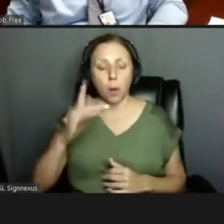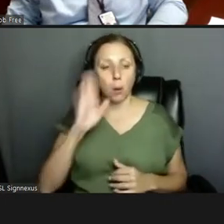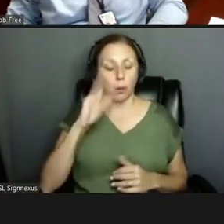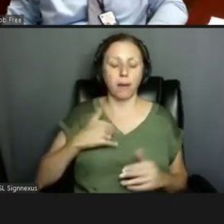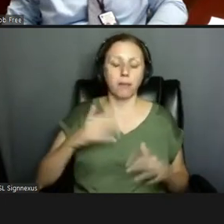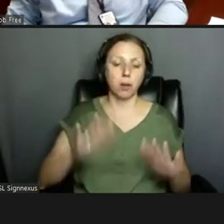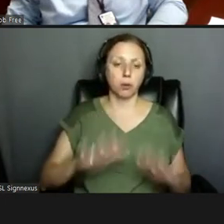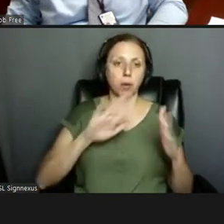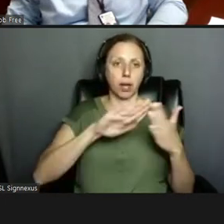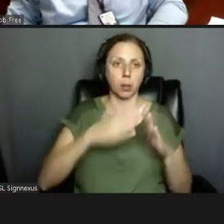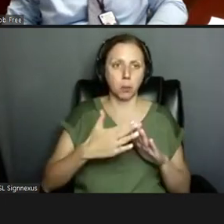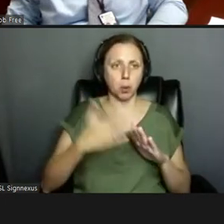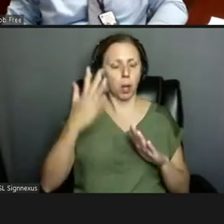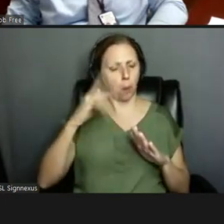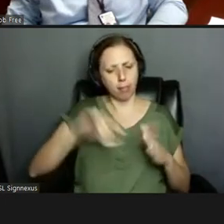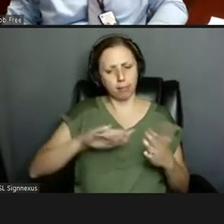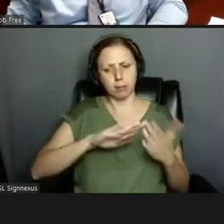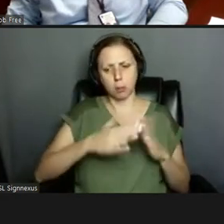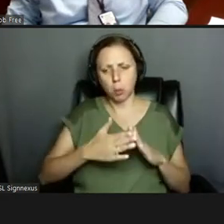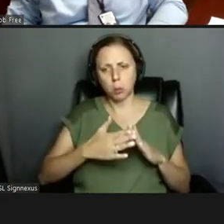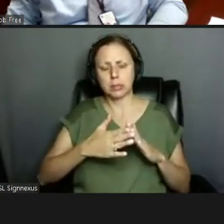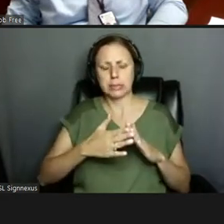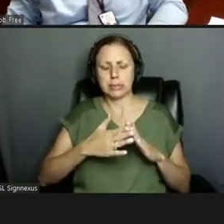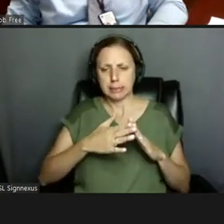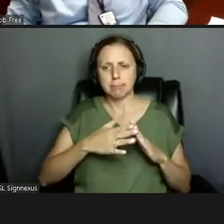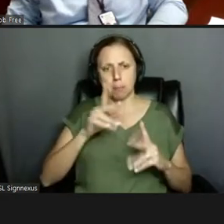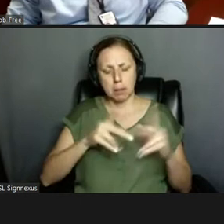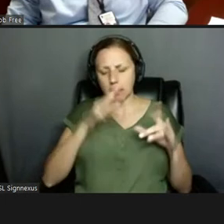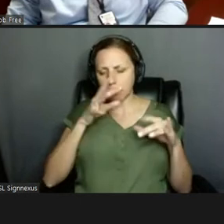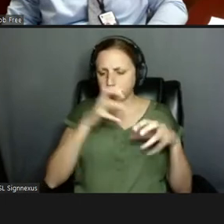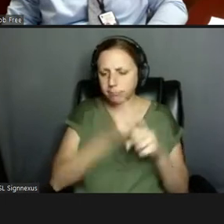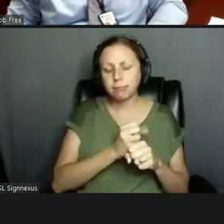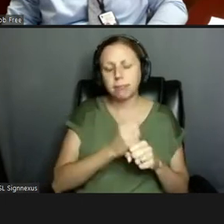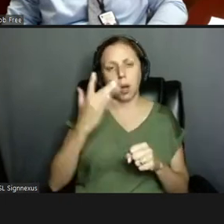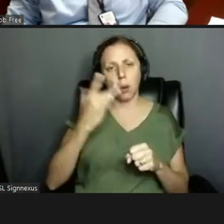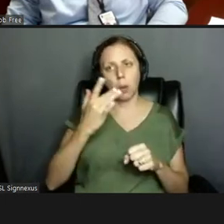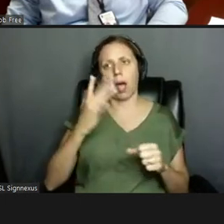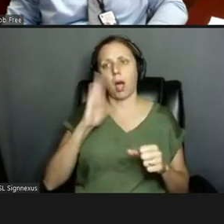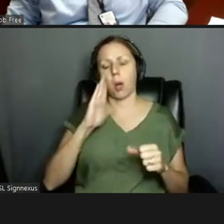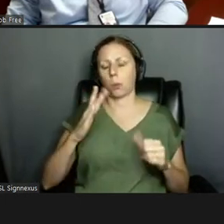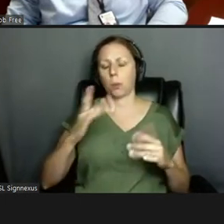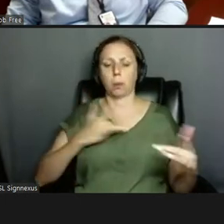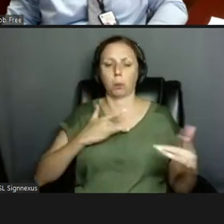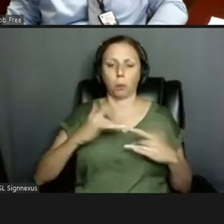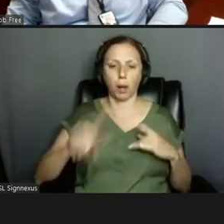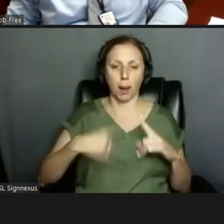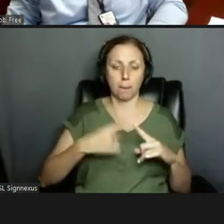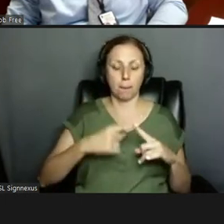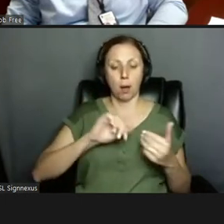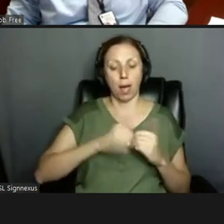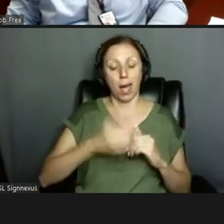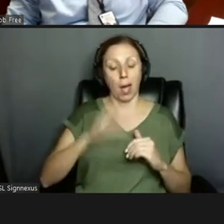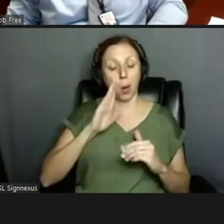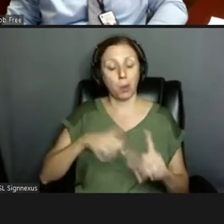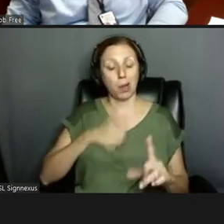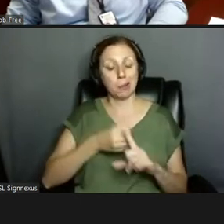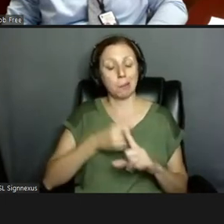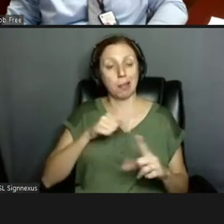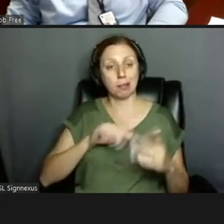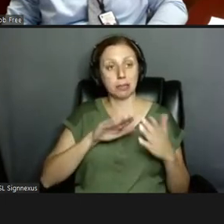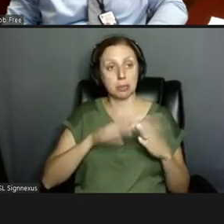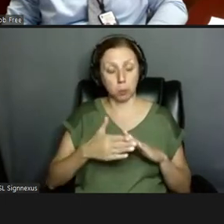it draws a lot of people. And it's really, something that we're very worried about how it impacts us. I will say this, if